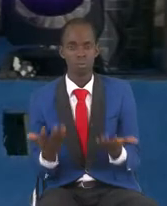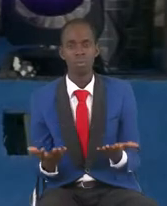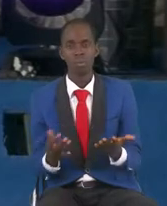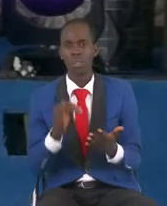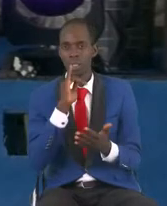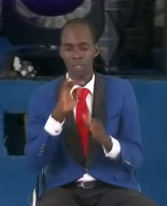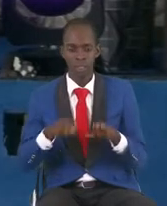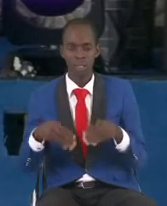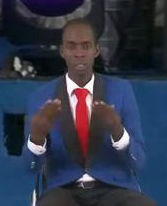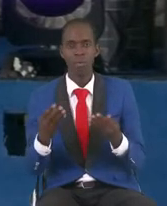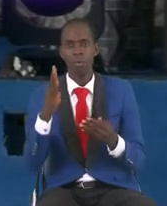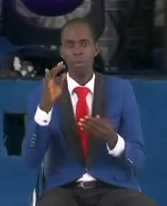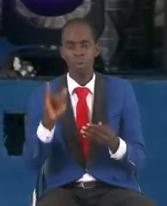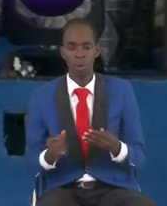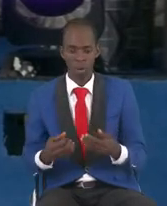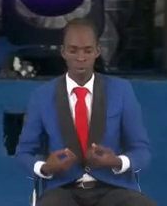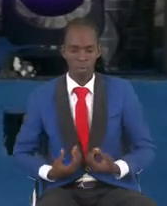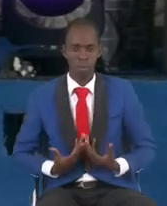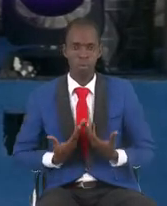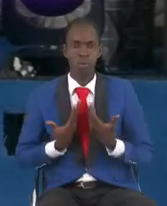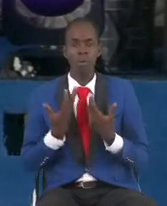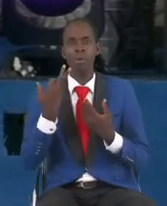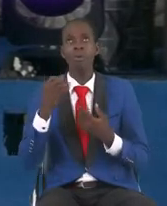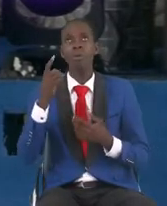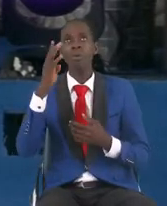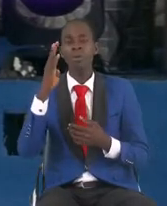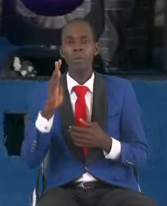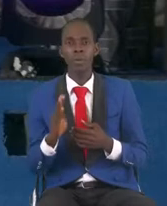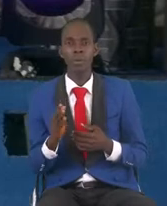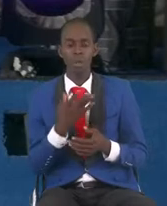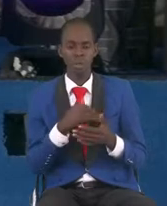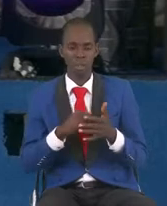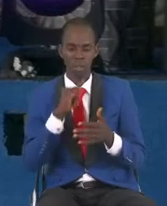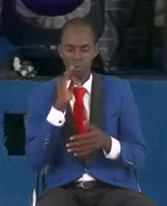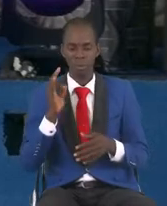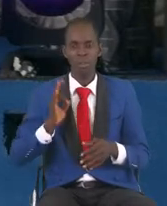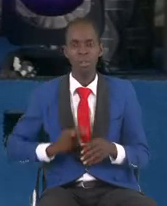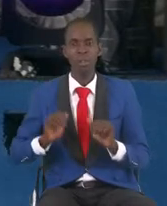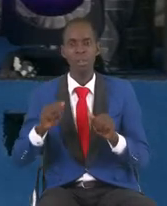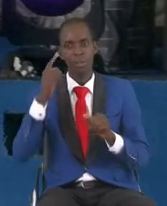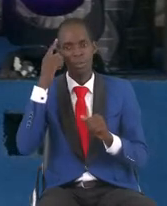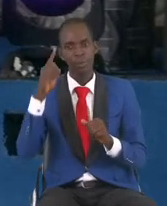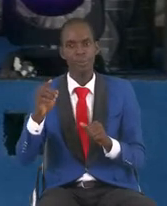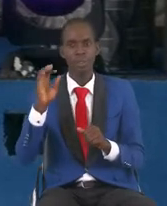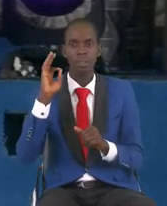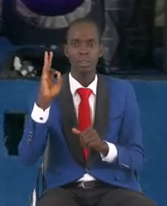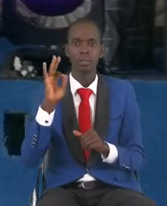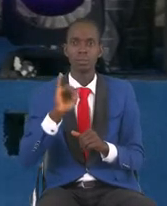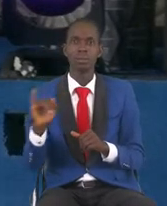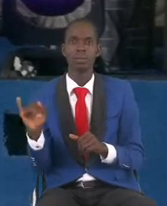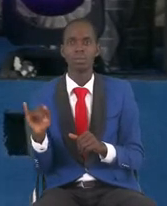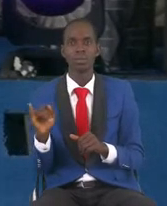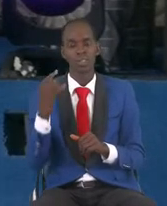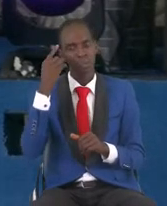by inspiration of God and is profitable for doctrine, for